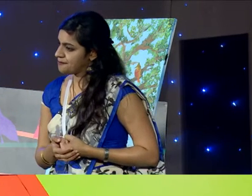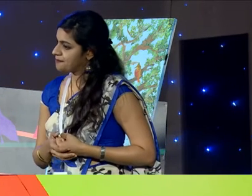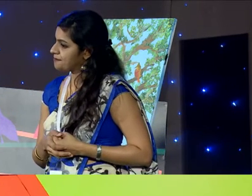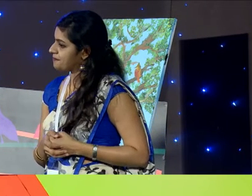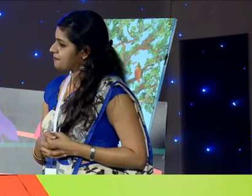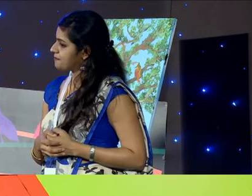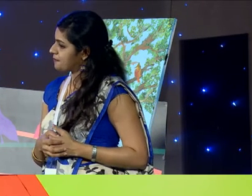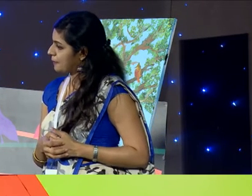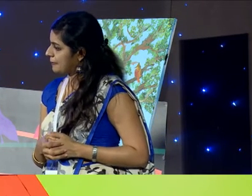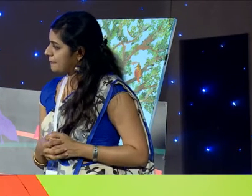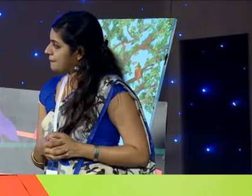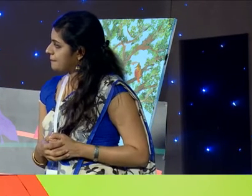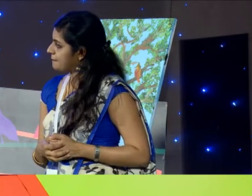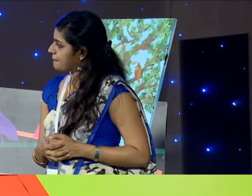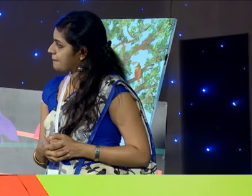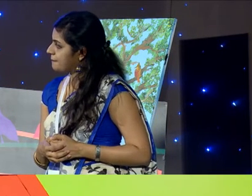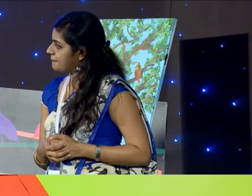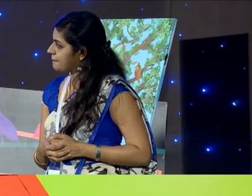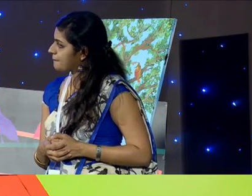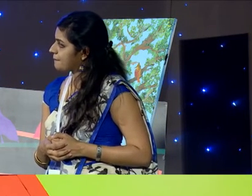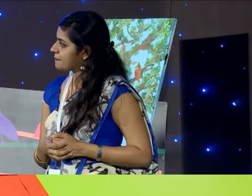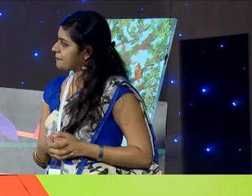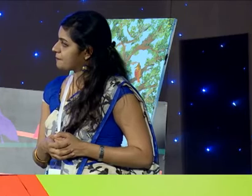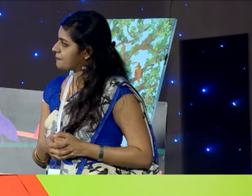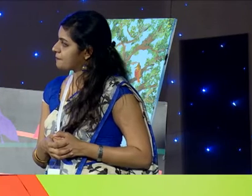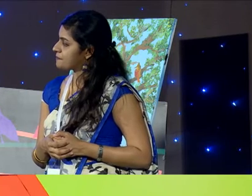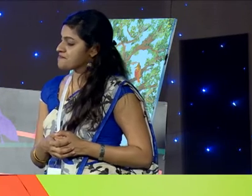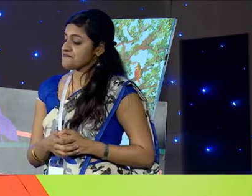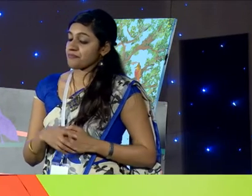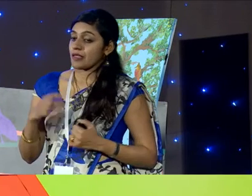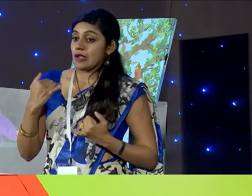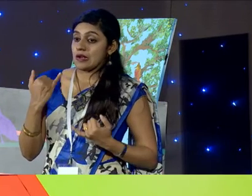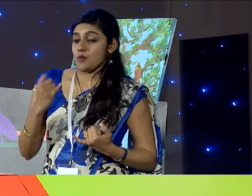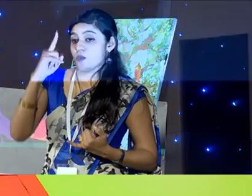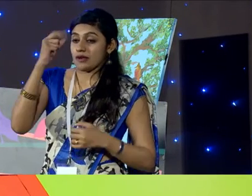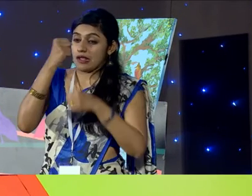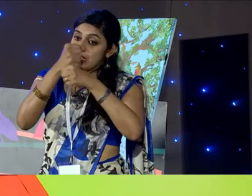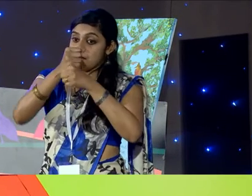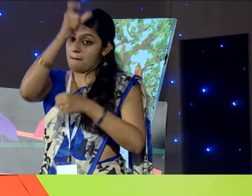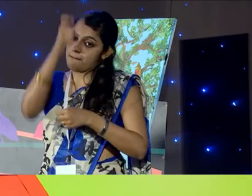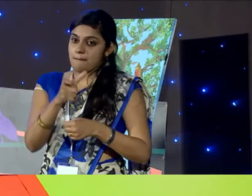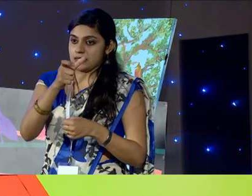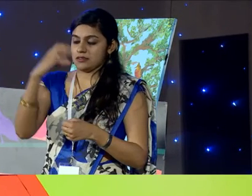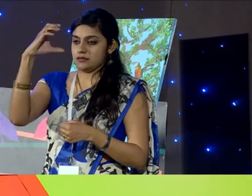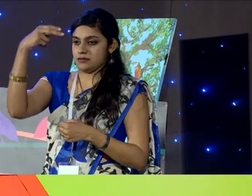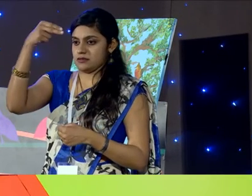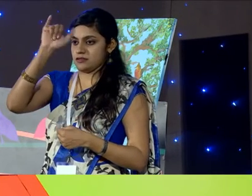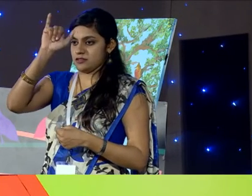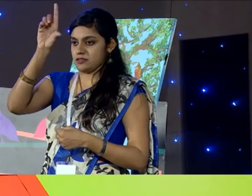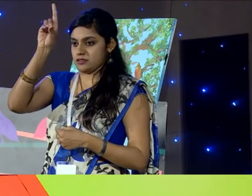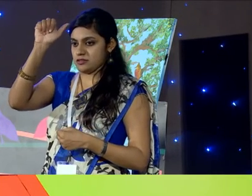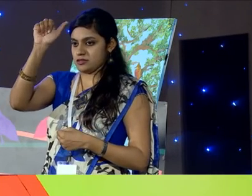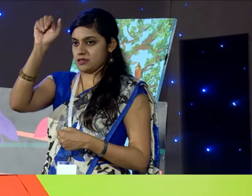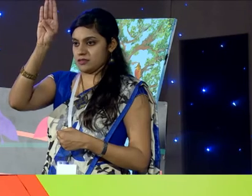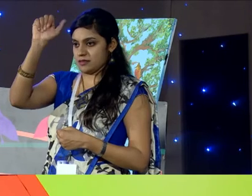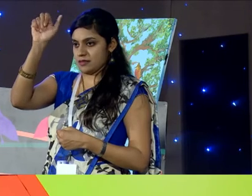People. And Mr. Chidambaram, who was then the Home Minister, was the chief guest. So we asked him as to why there was no information